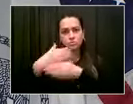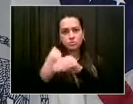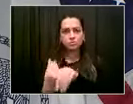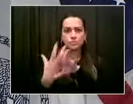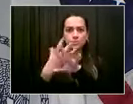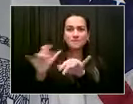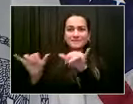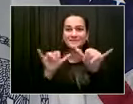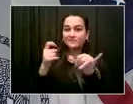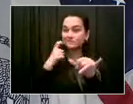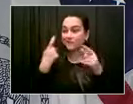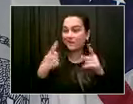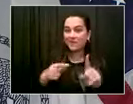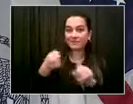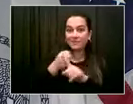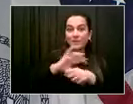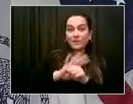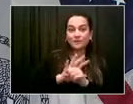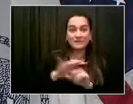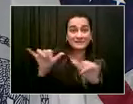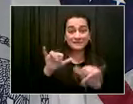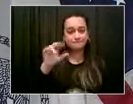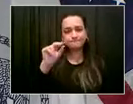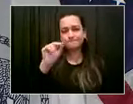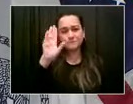Next, we have Jillian Jorgensen from New York One.